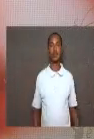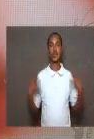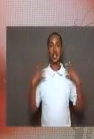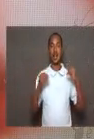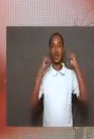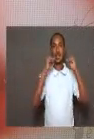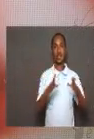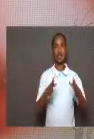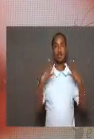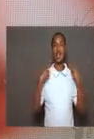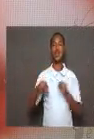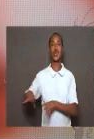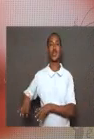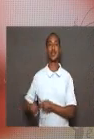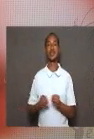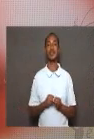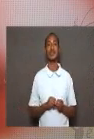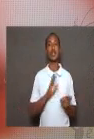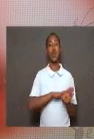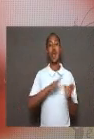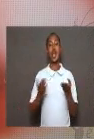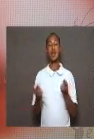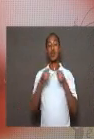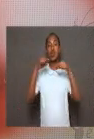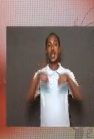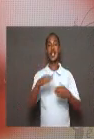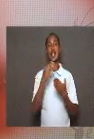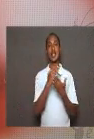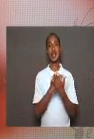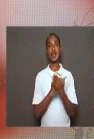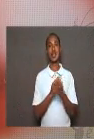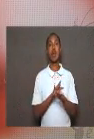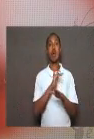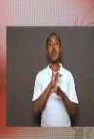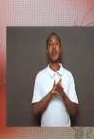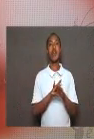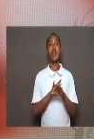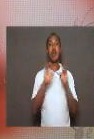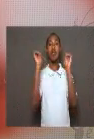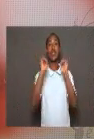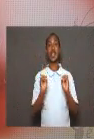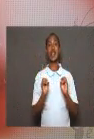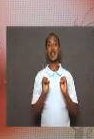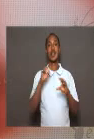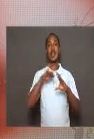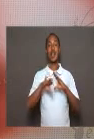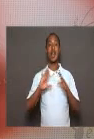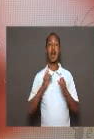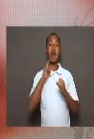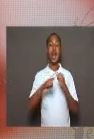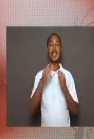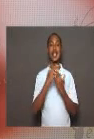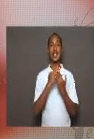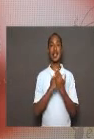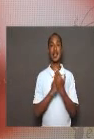Hello, teacher. Hello, students. Welcome to today's lesson on oxides. In our last